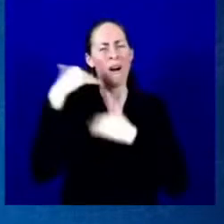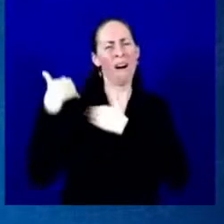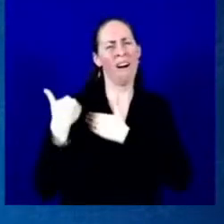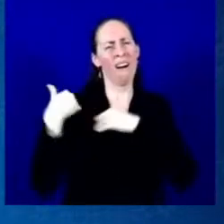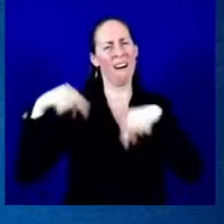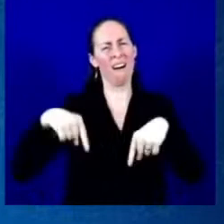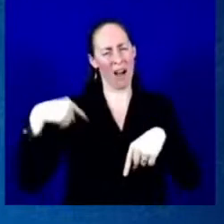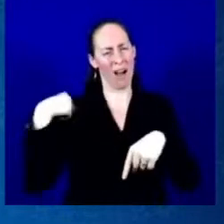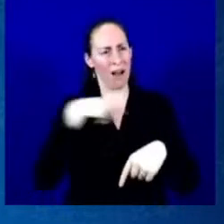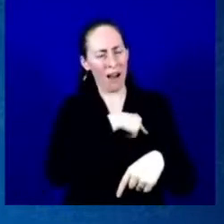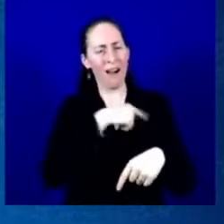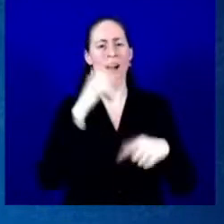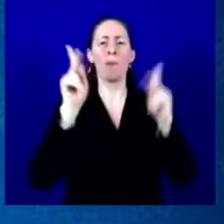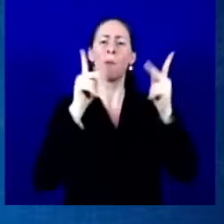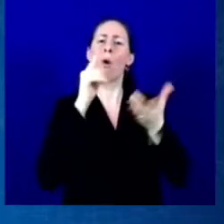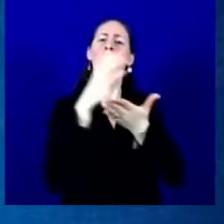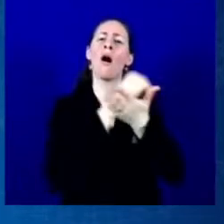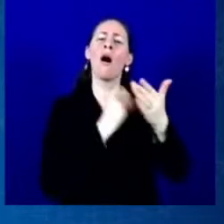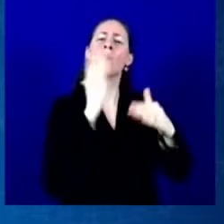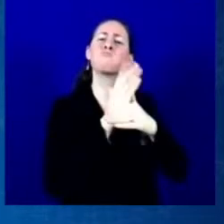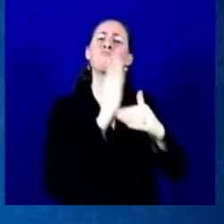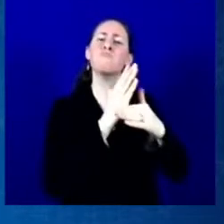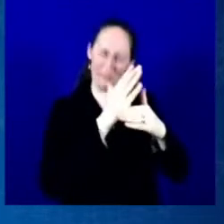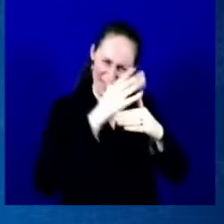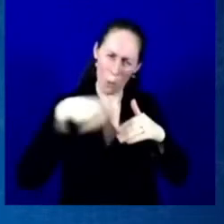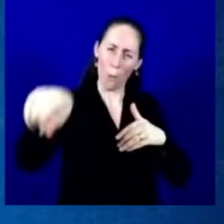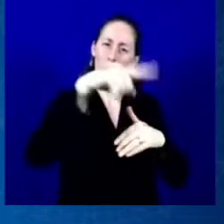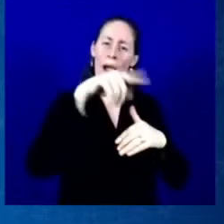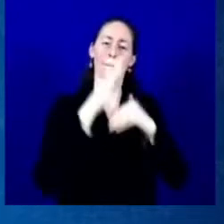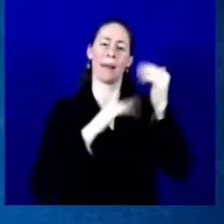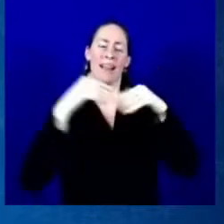So that's why I'm calling on Congress